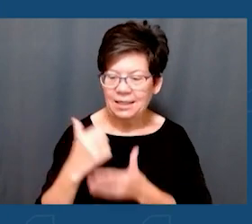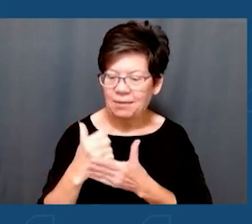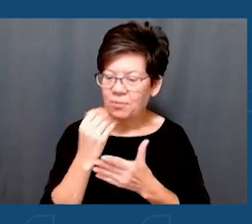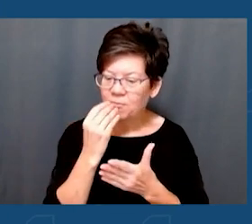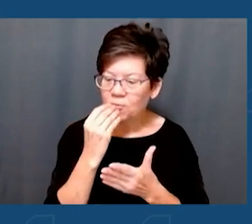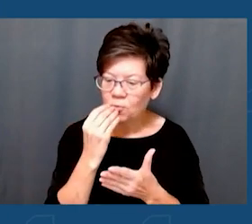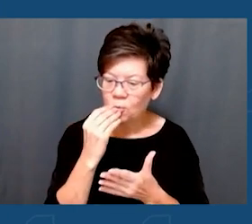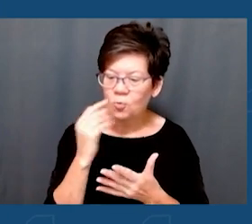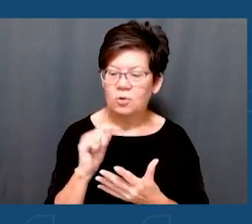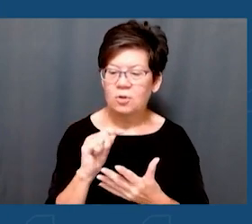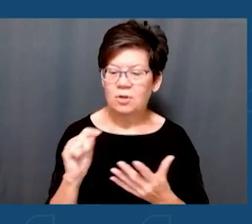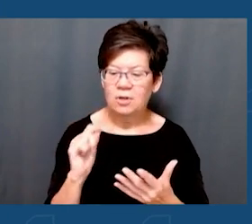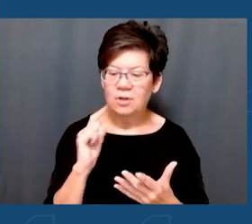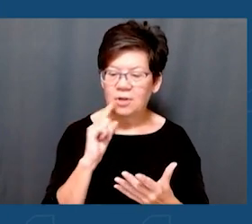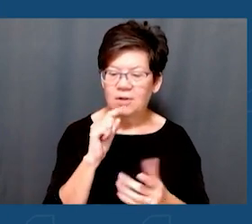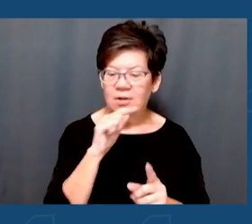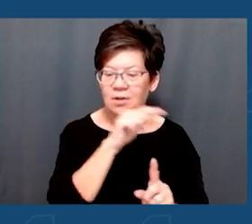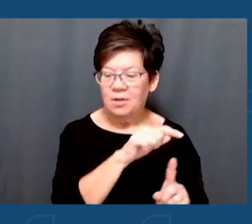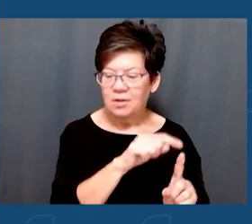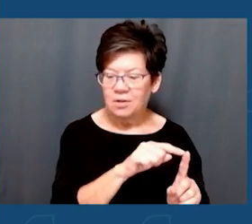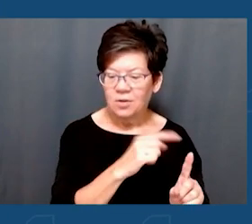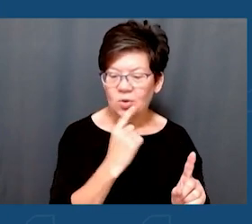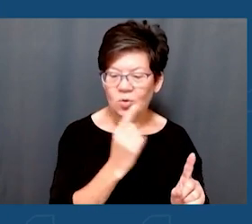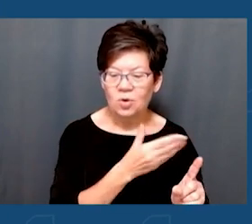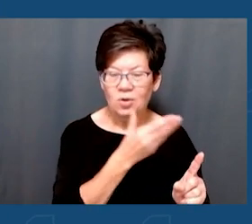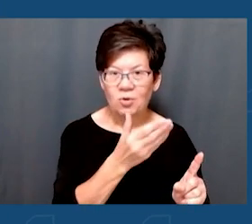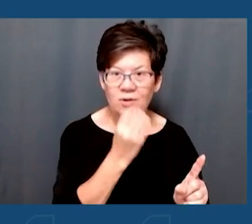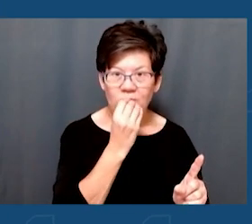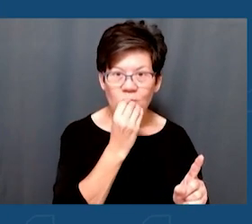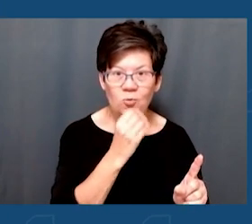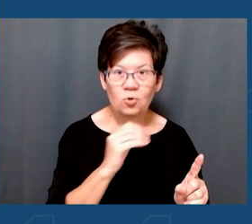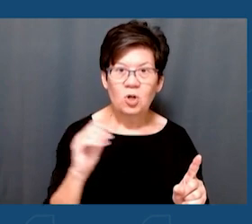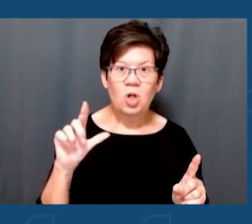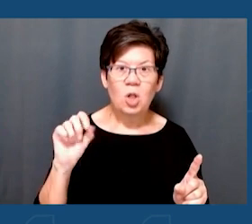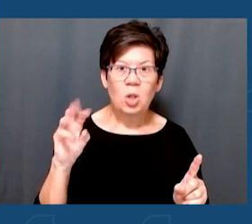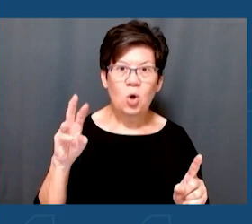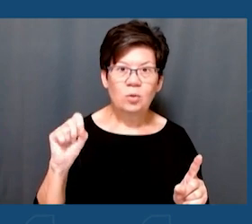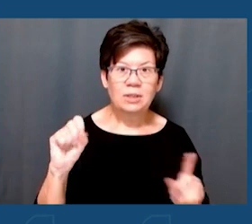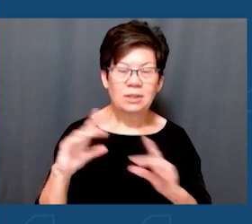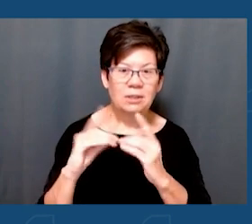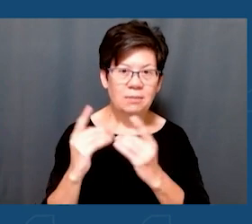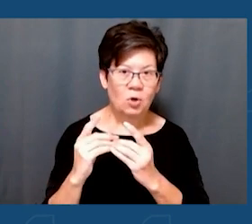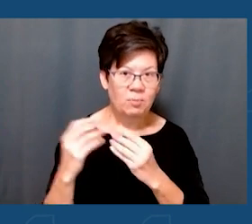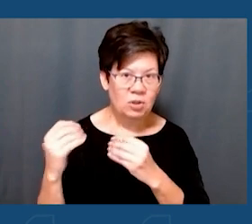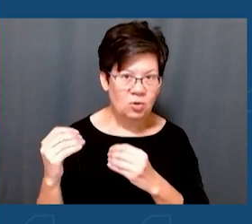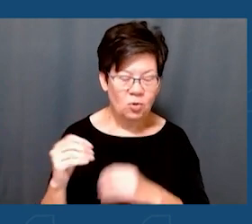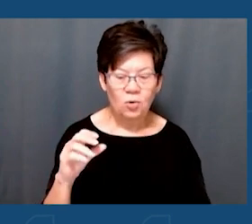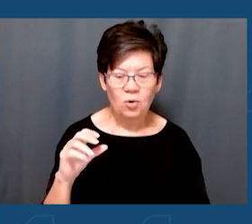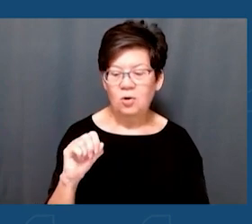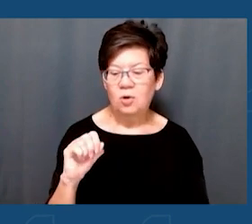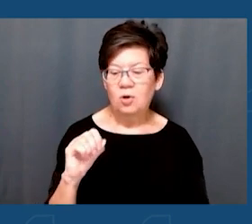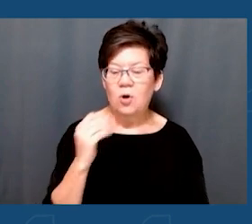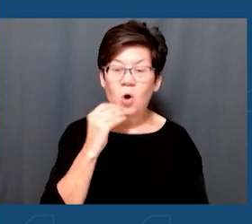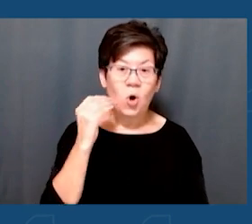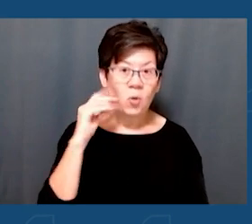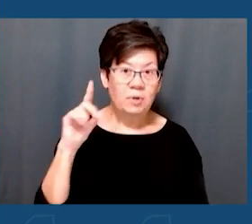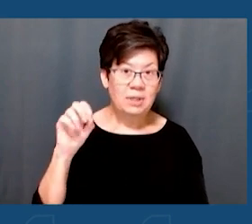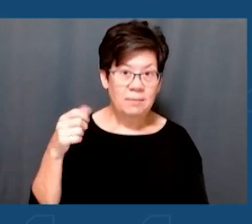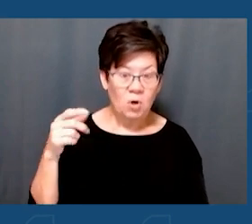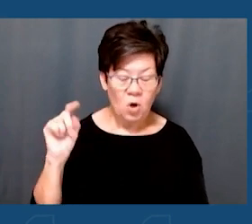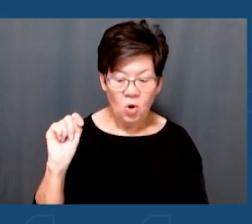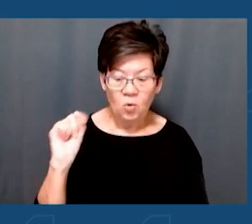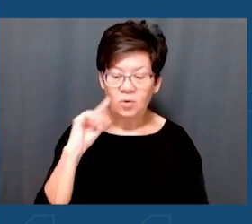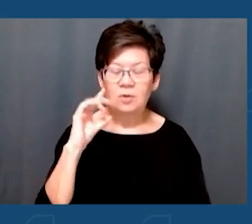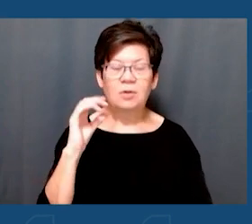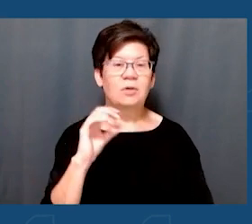for the delicious empanadillas, Lowe's Department Store, Home Depot, Goya Foods Group from Great Lakes, Rodriguez Construction